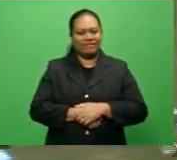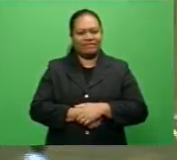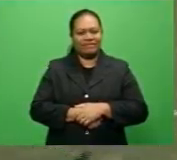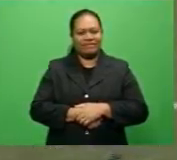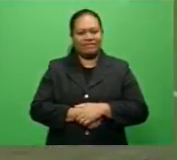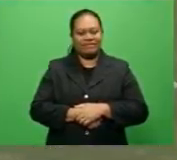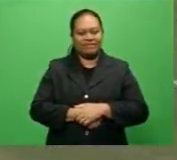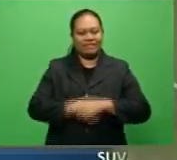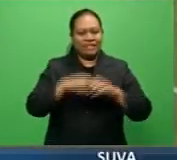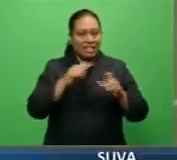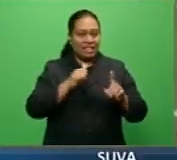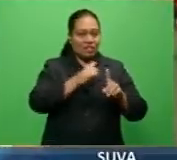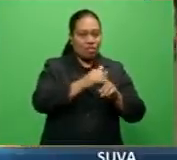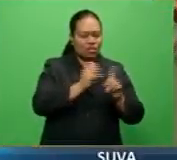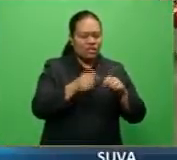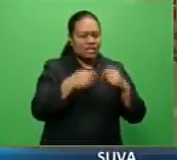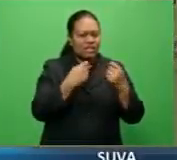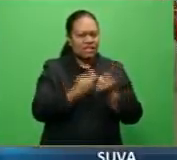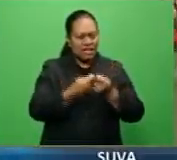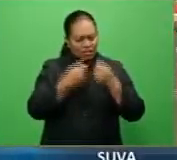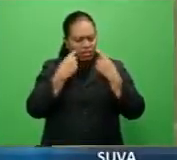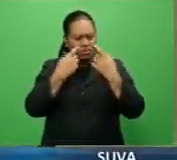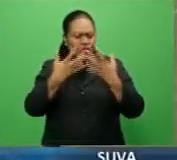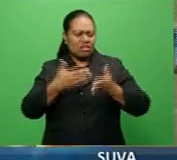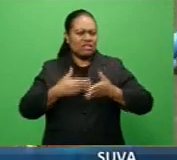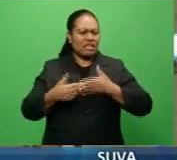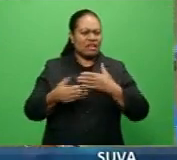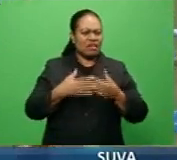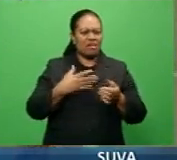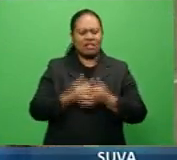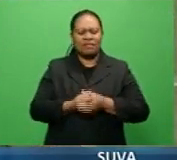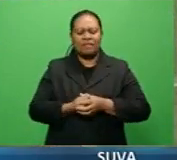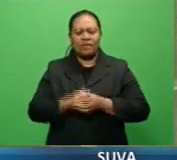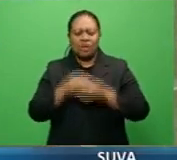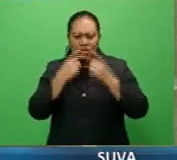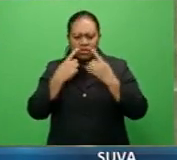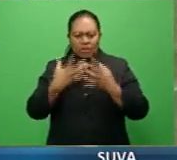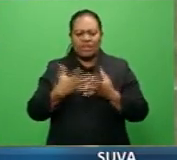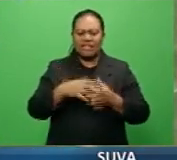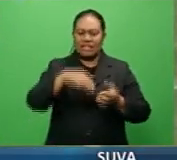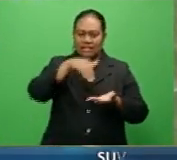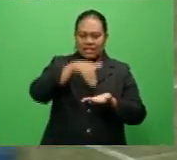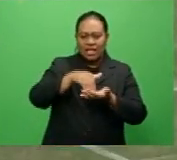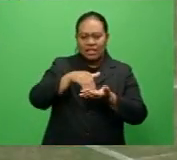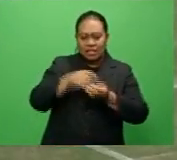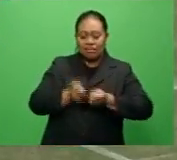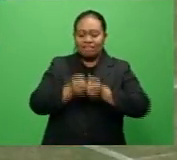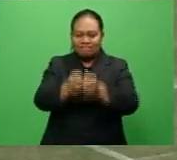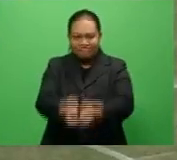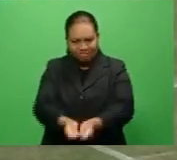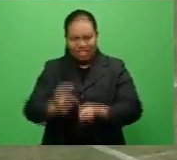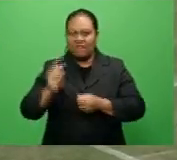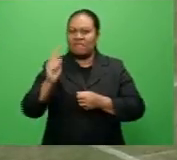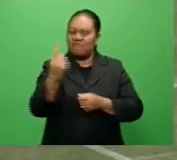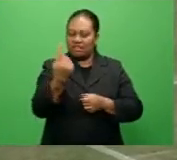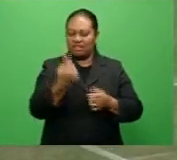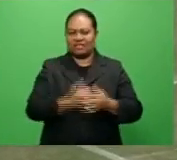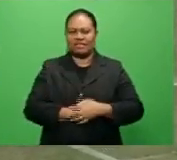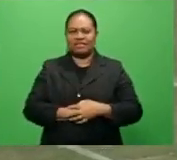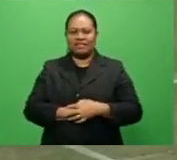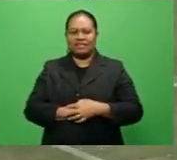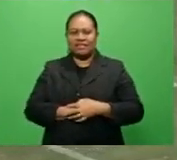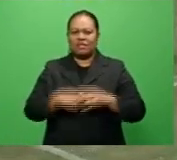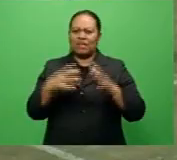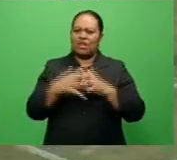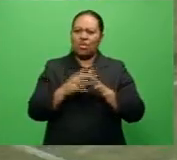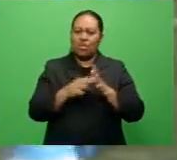The Namosi side set the platform just 5 minutes into the match when Santa Kaleveti Ravovo scored the first try after being set up by winger